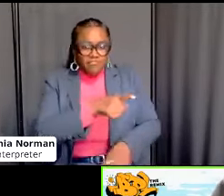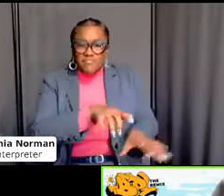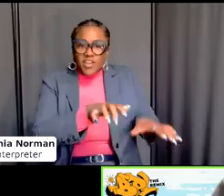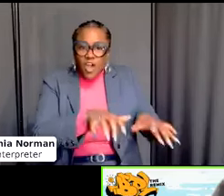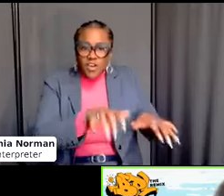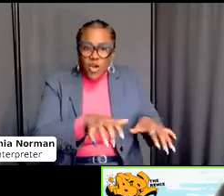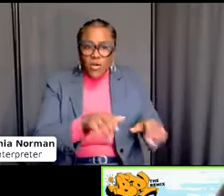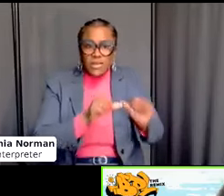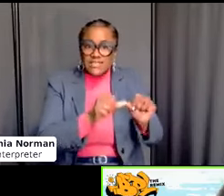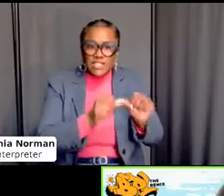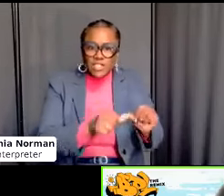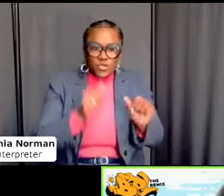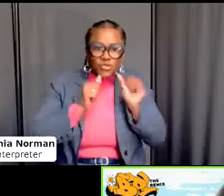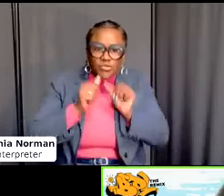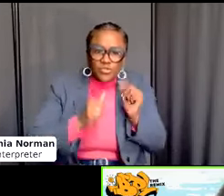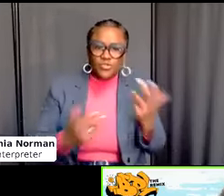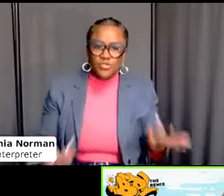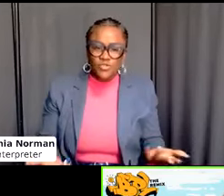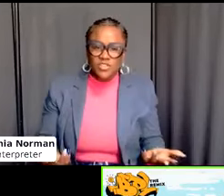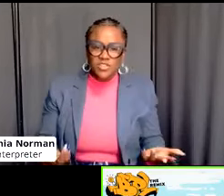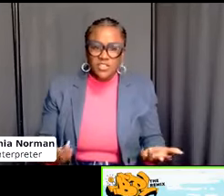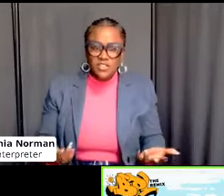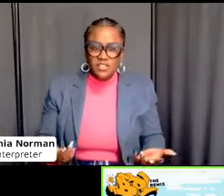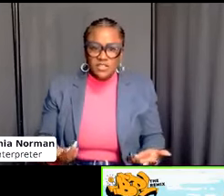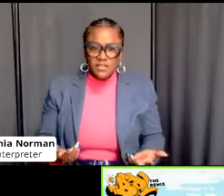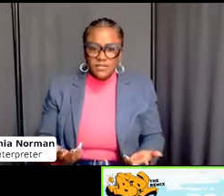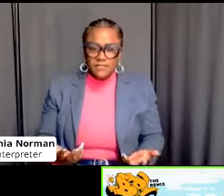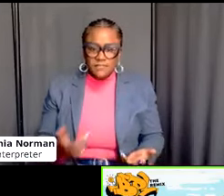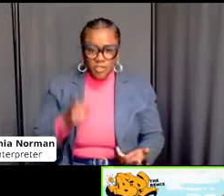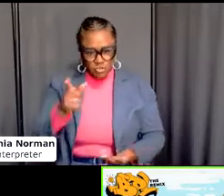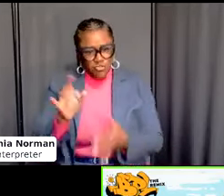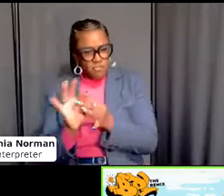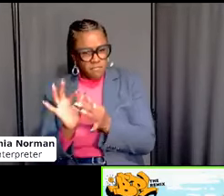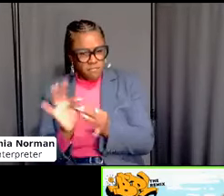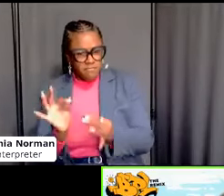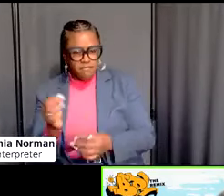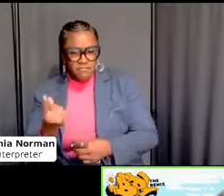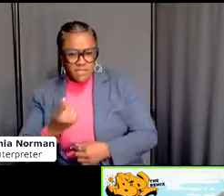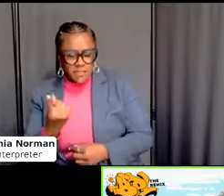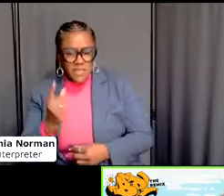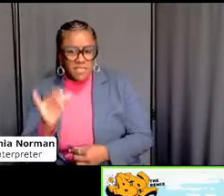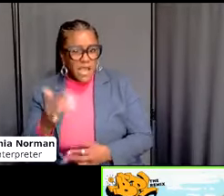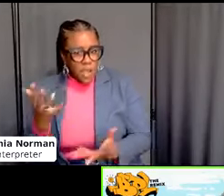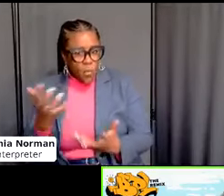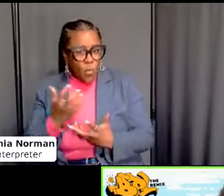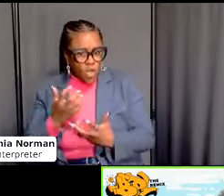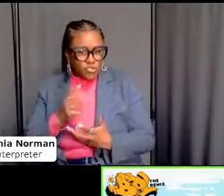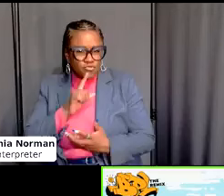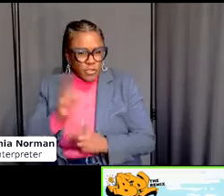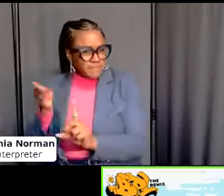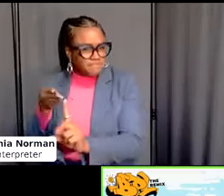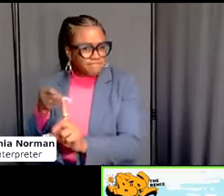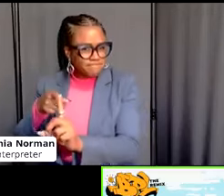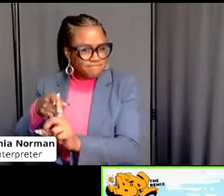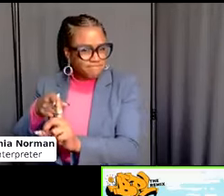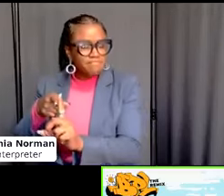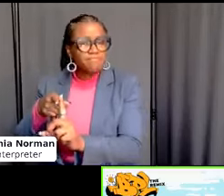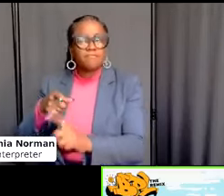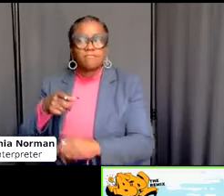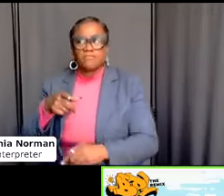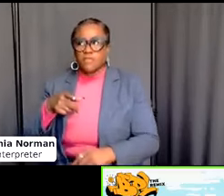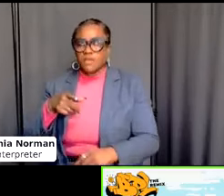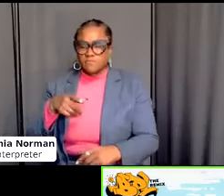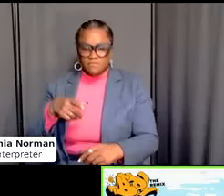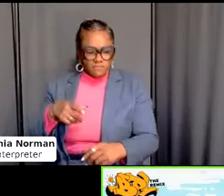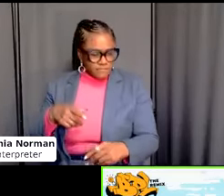to suffer. And when you touched on something, I want to just pull on that thread, because